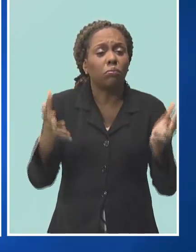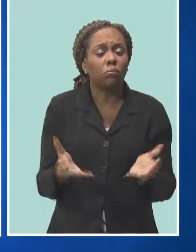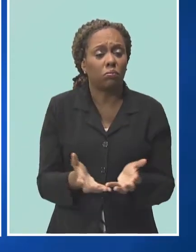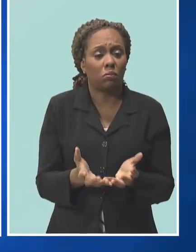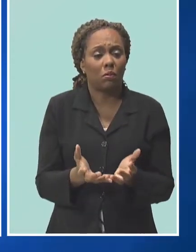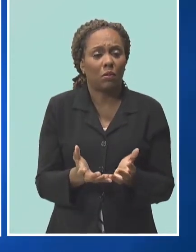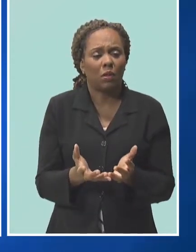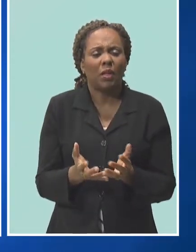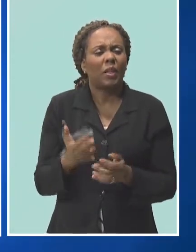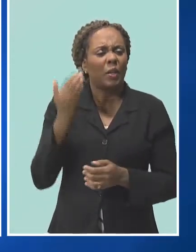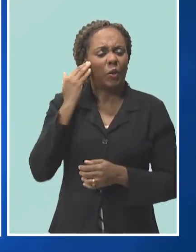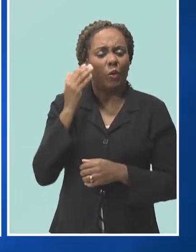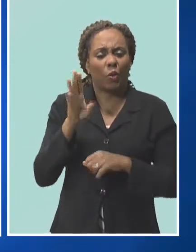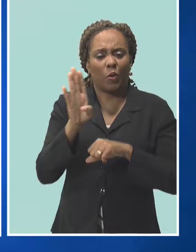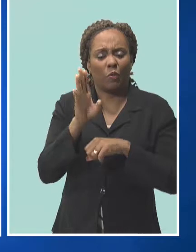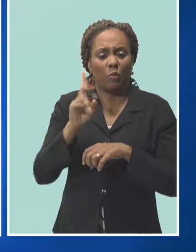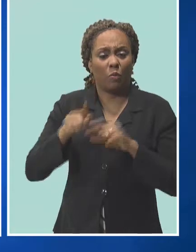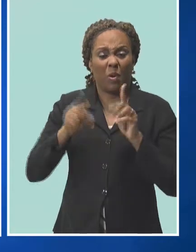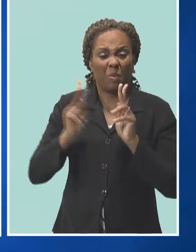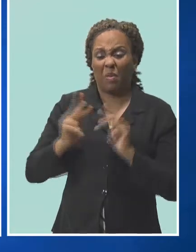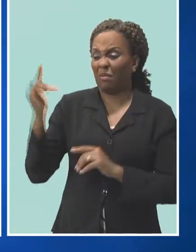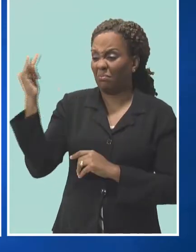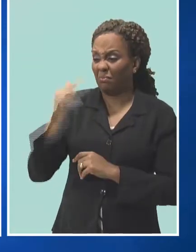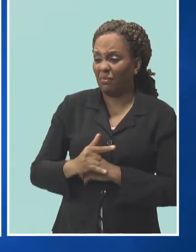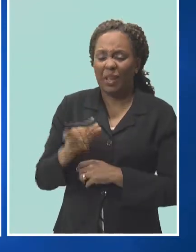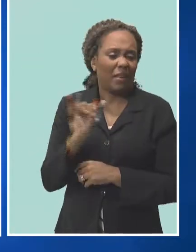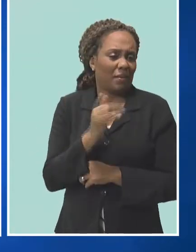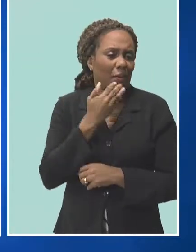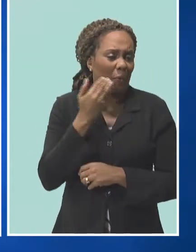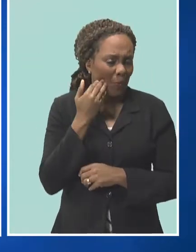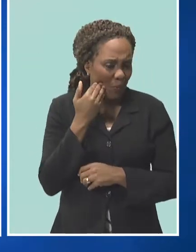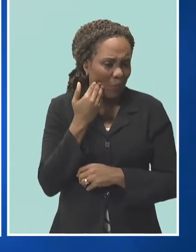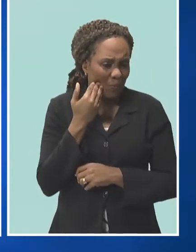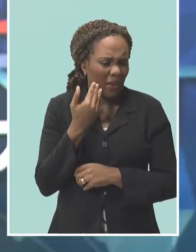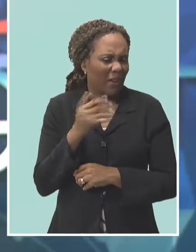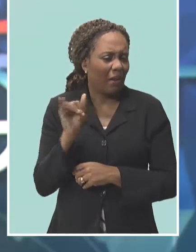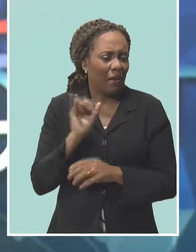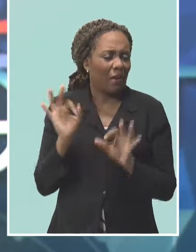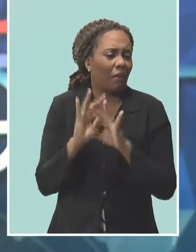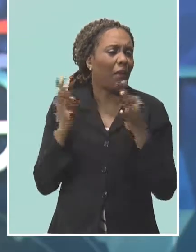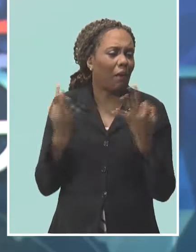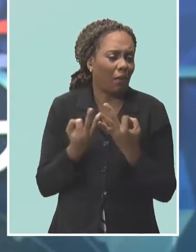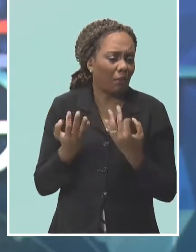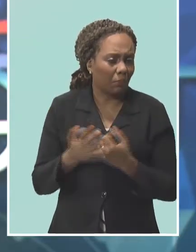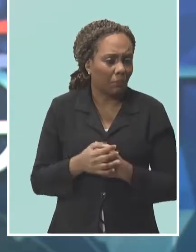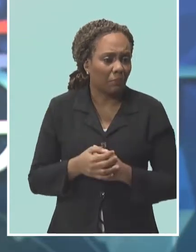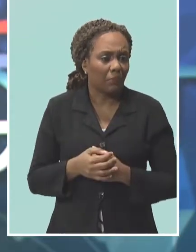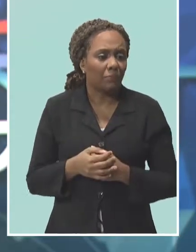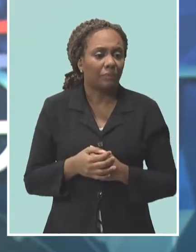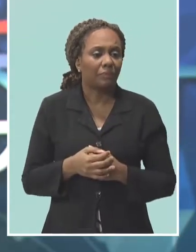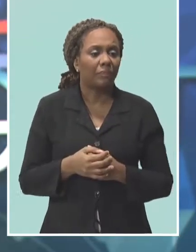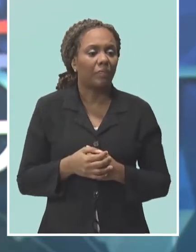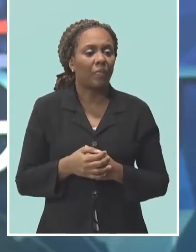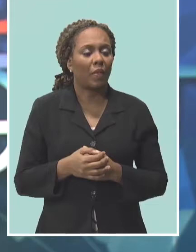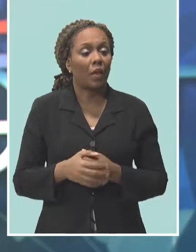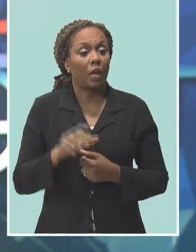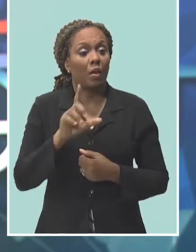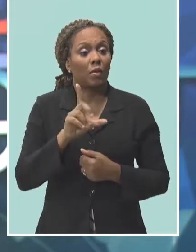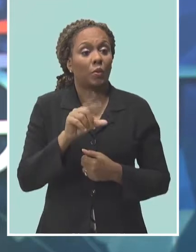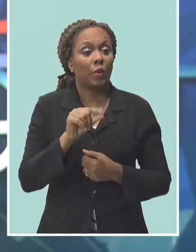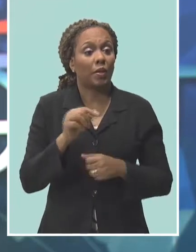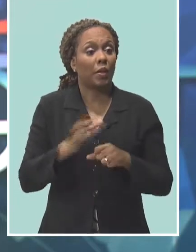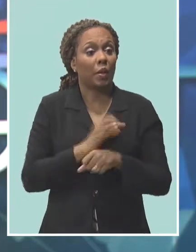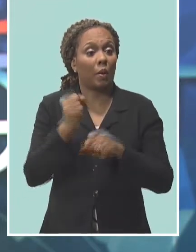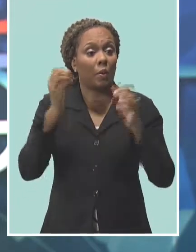home away from home for our visitors, and home is representative of family. Of the Barbados Cares